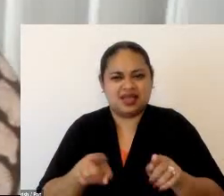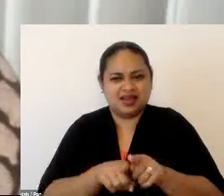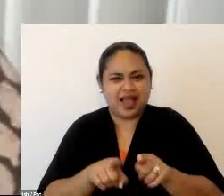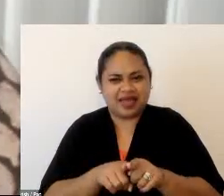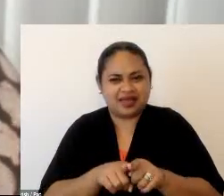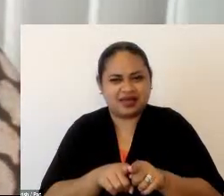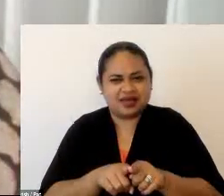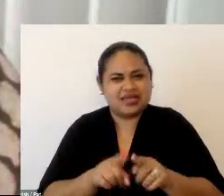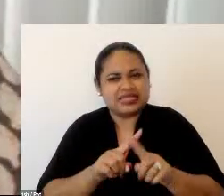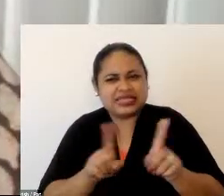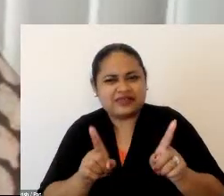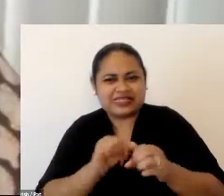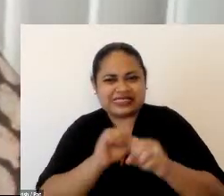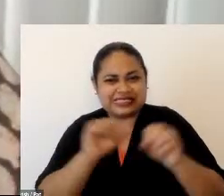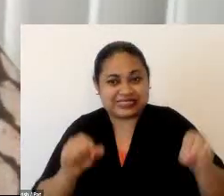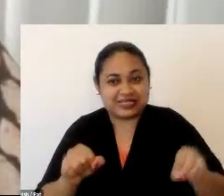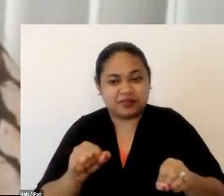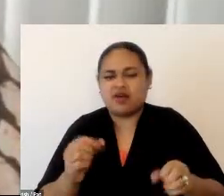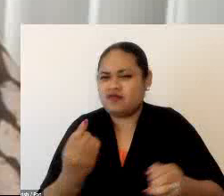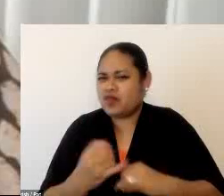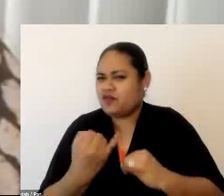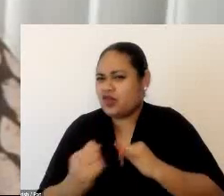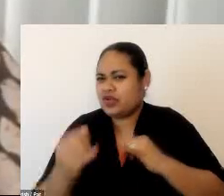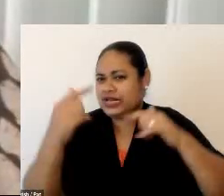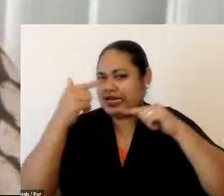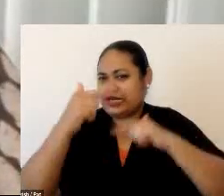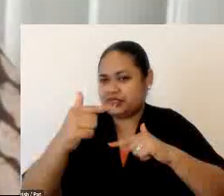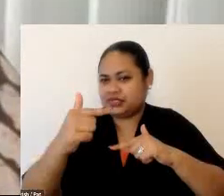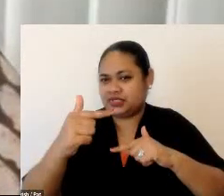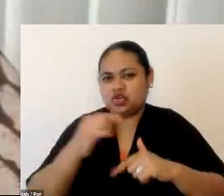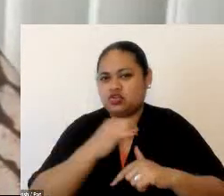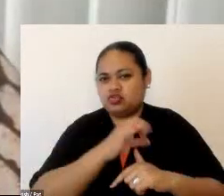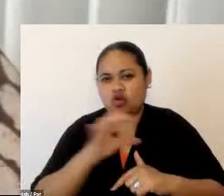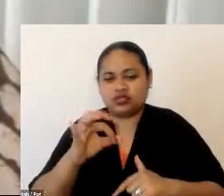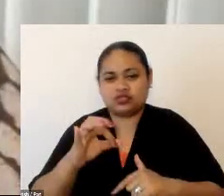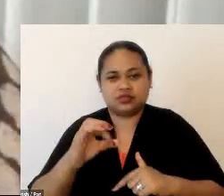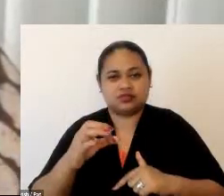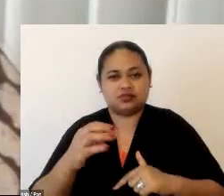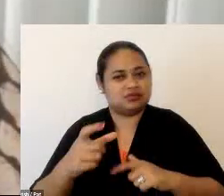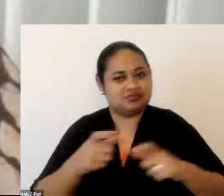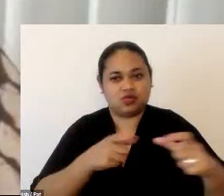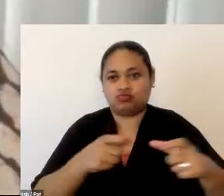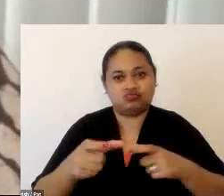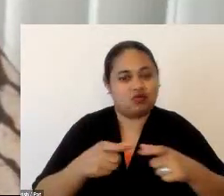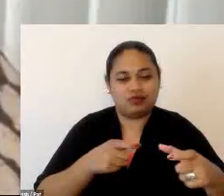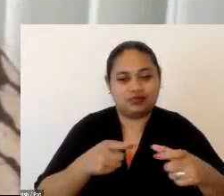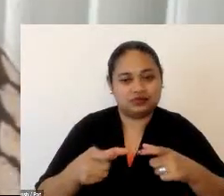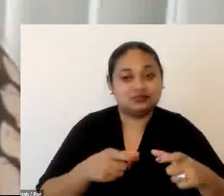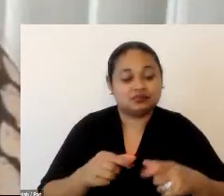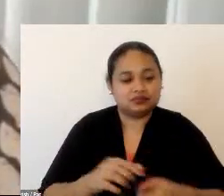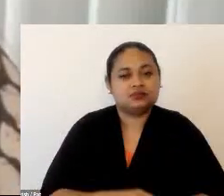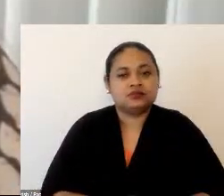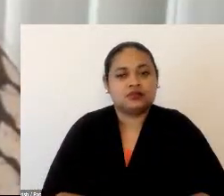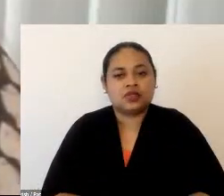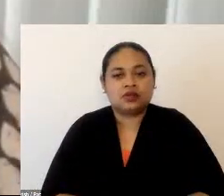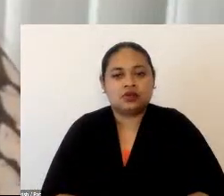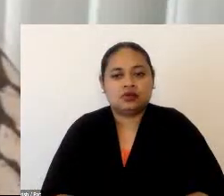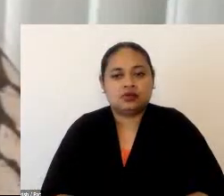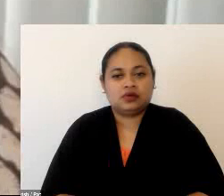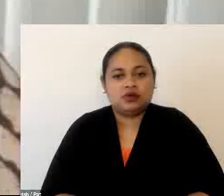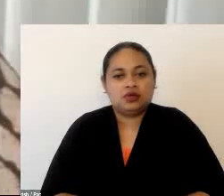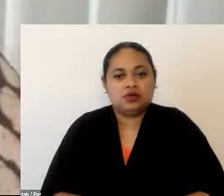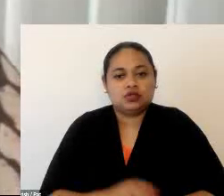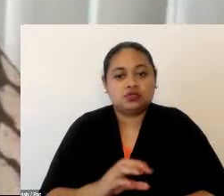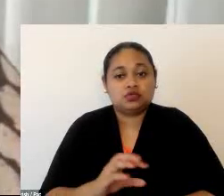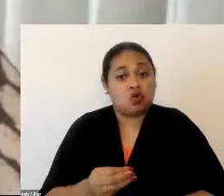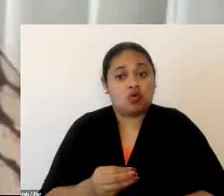decisions in some ways with very, very limited or no human control at all. And I think one of the key issues that has been raised in